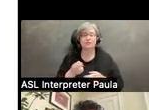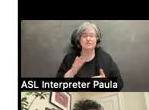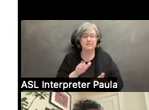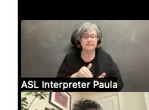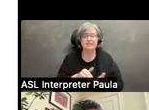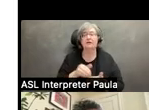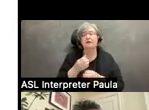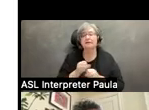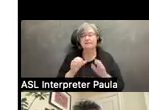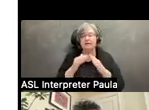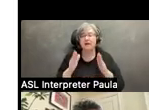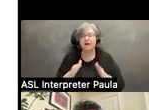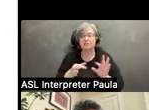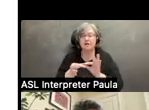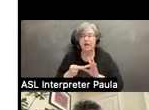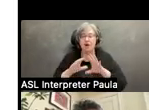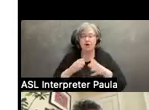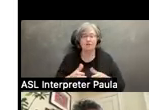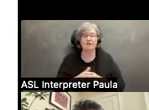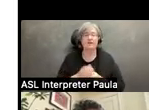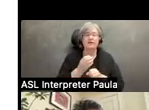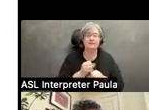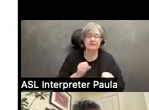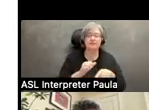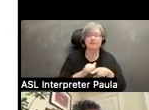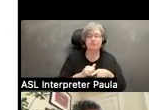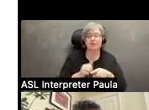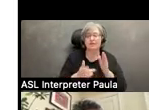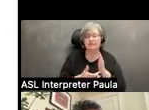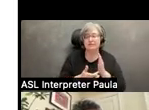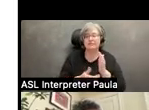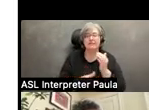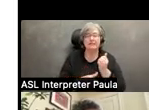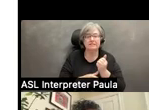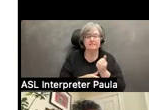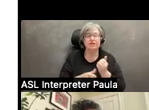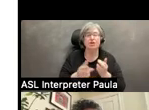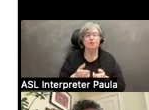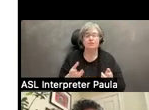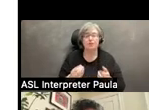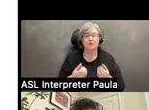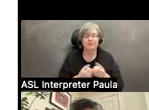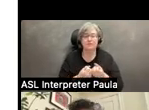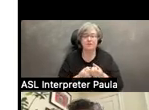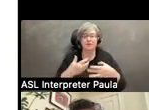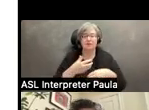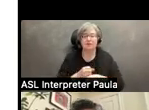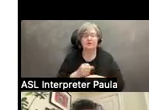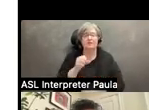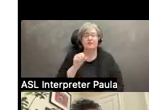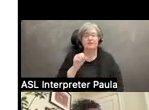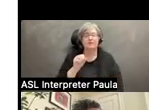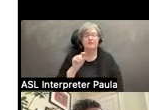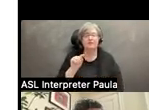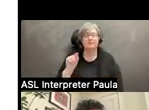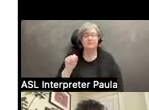Housing Alliance, Safety, Training, Technical Assistance, Resources, and Support, the Indigenous Safe Housing